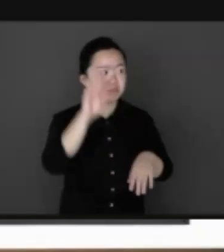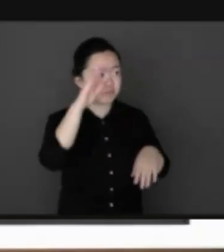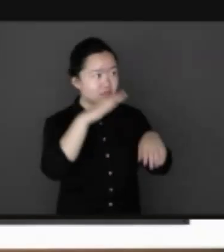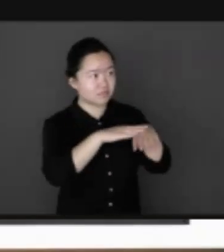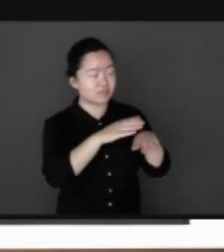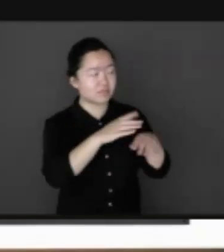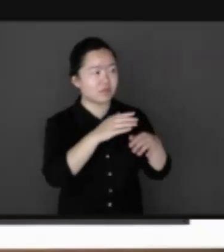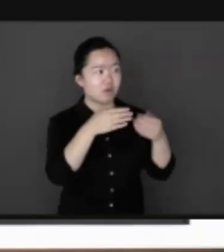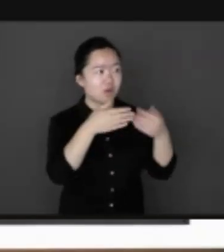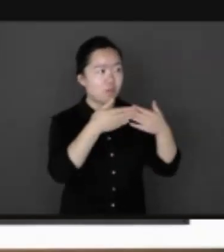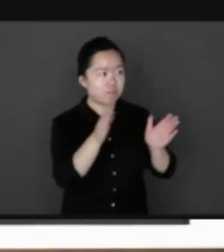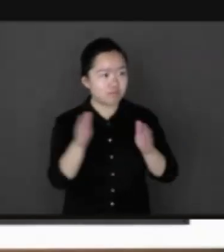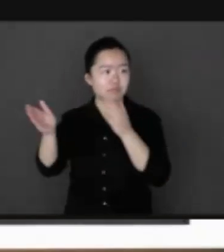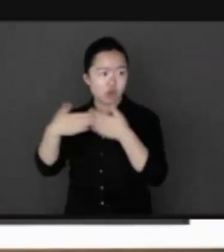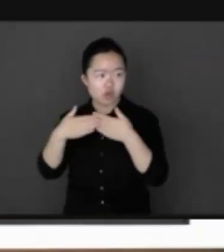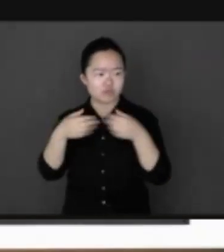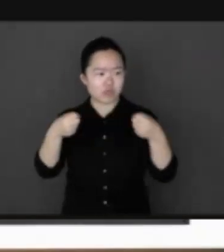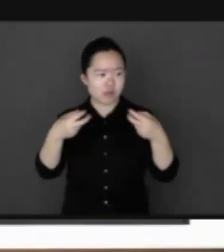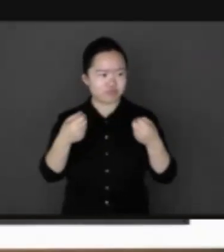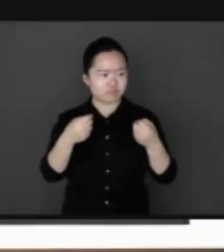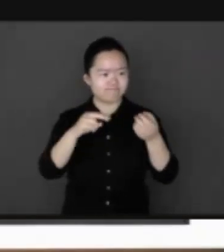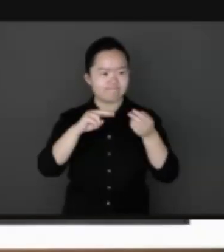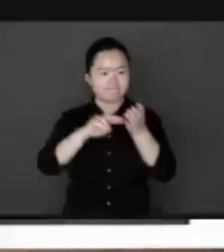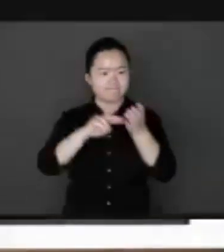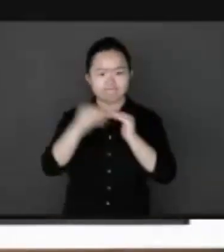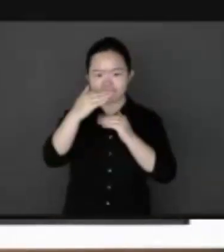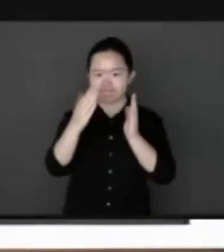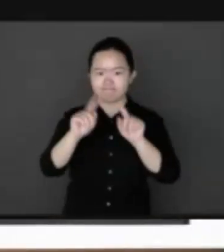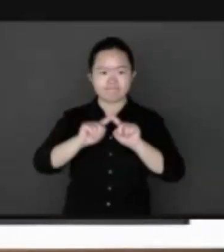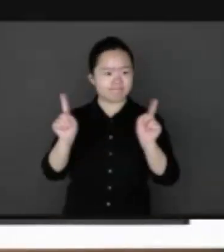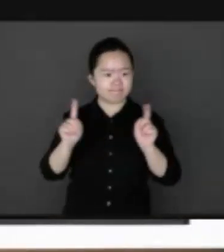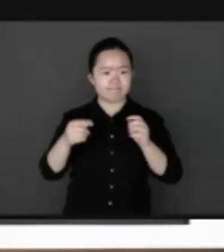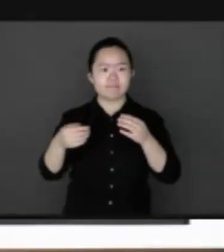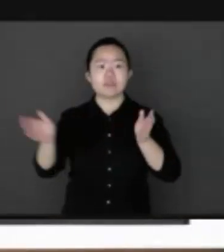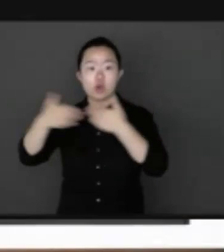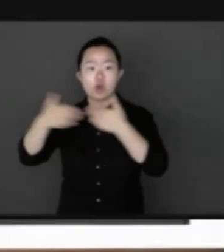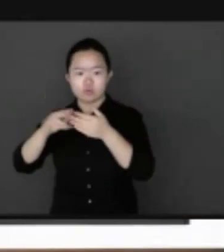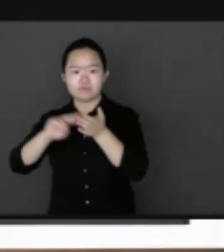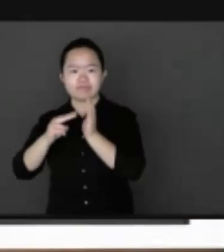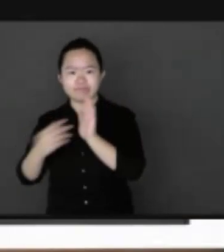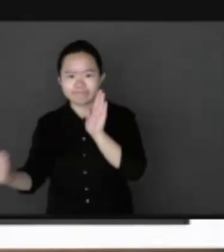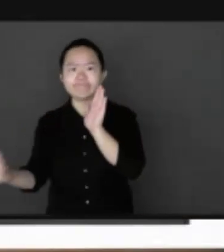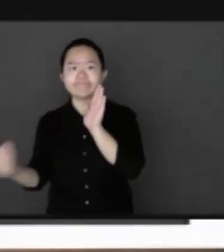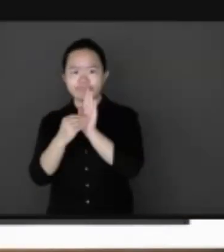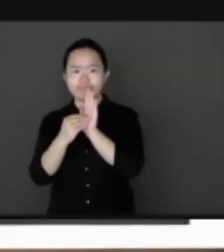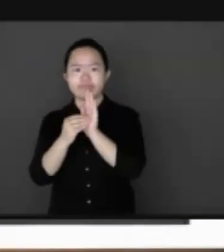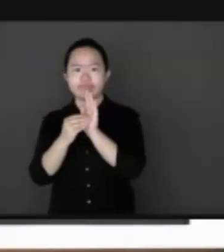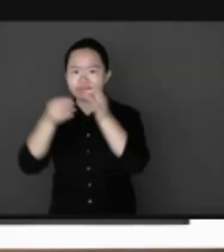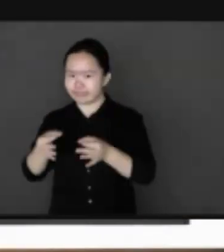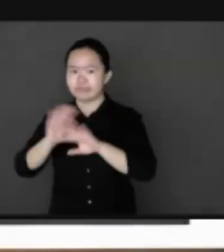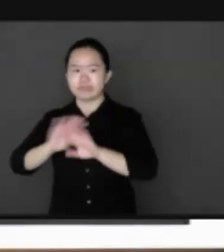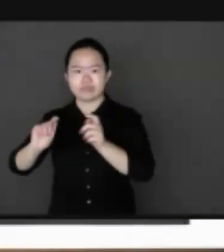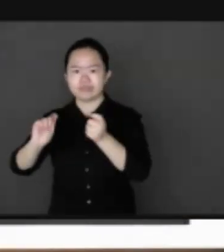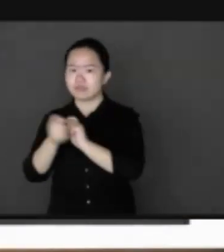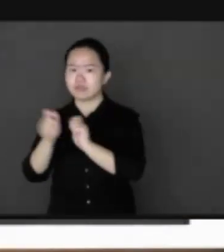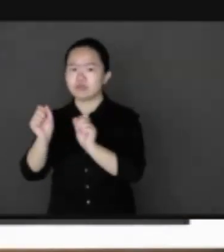are the ones which are adaptable. Open captions are the one which aren't. So it would be nice to rule out